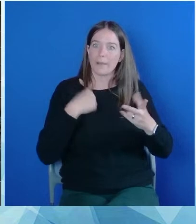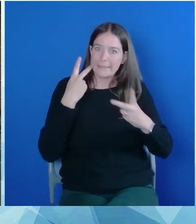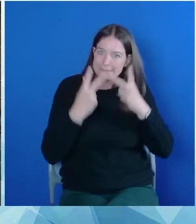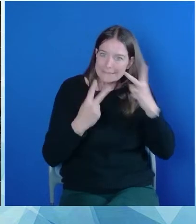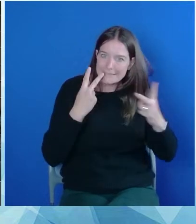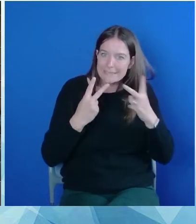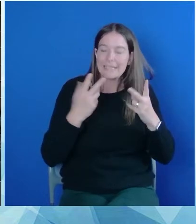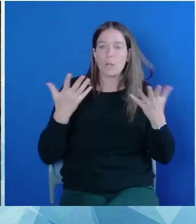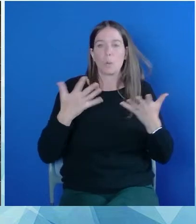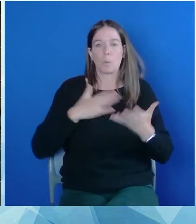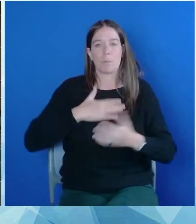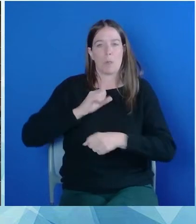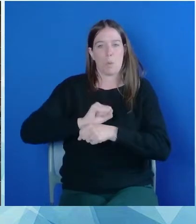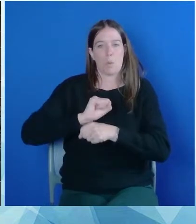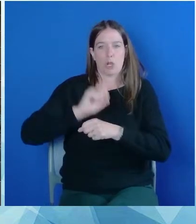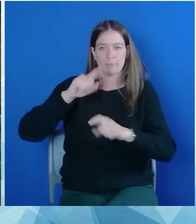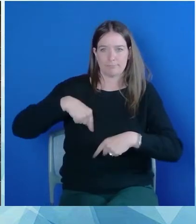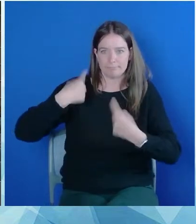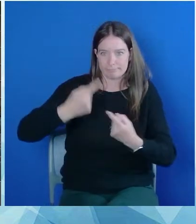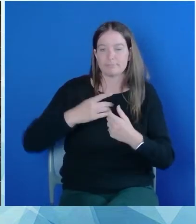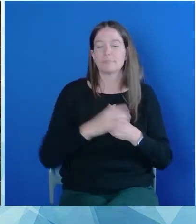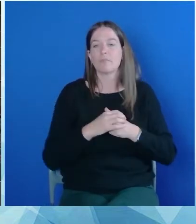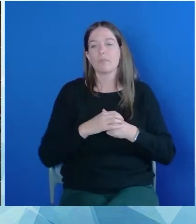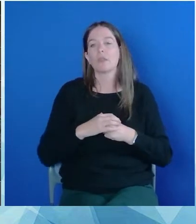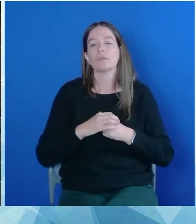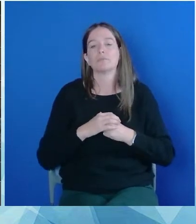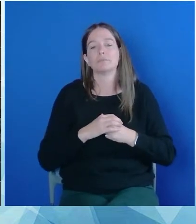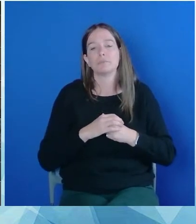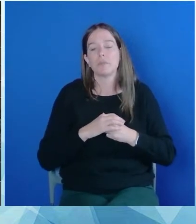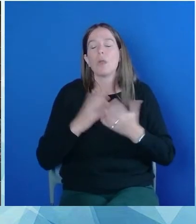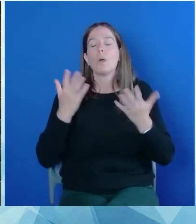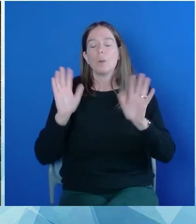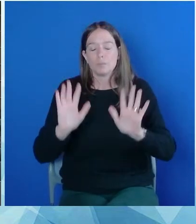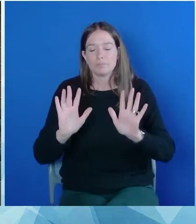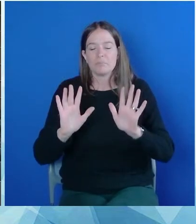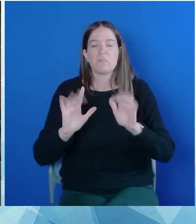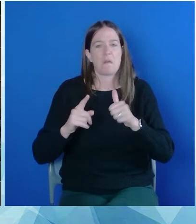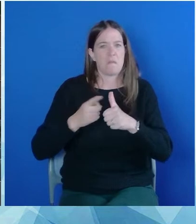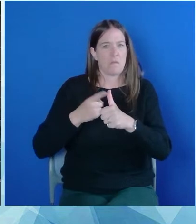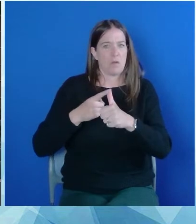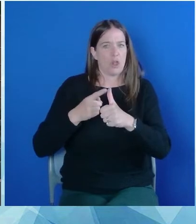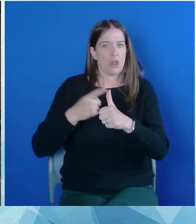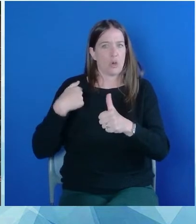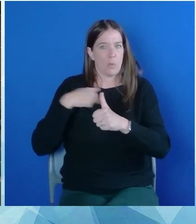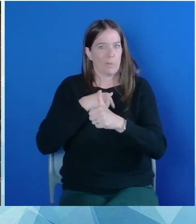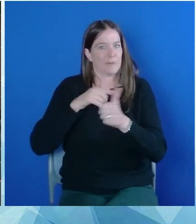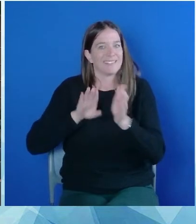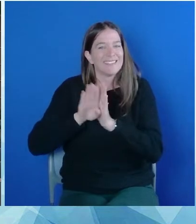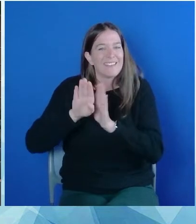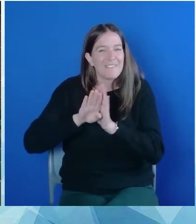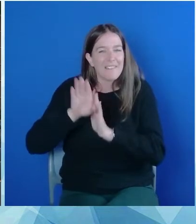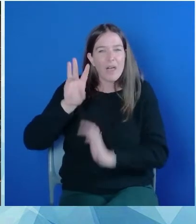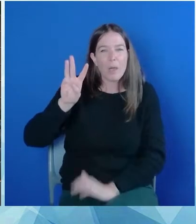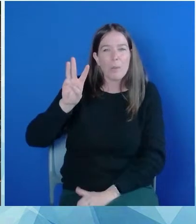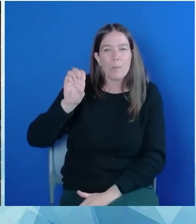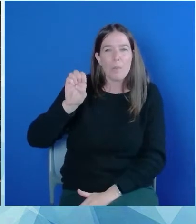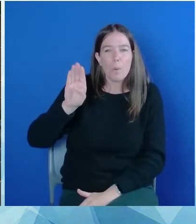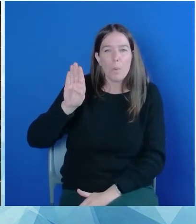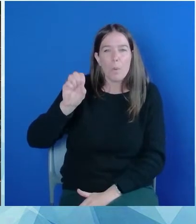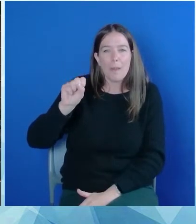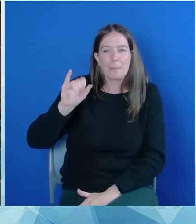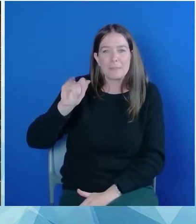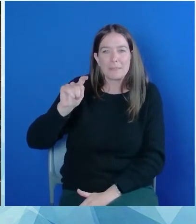So to access the services, well, first of all, we created a website page. I know the community is not aware. I